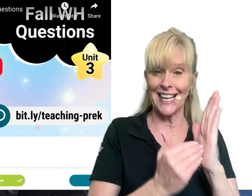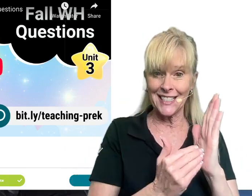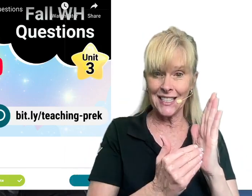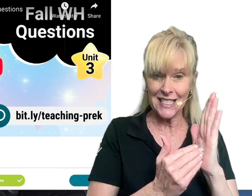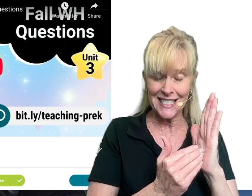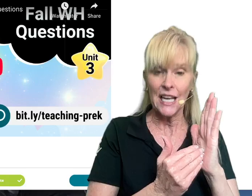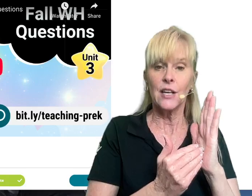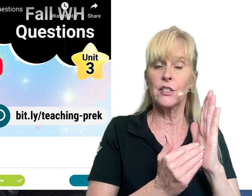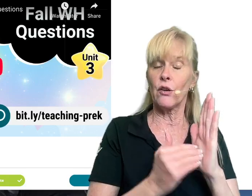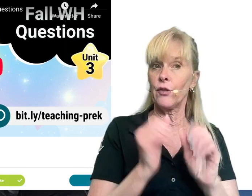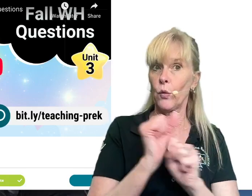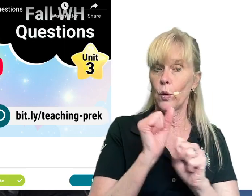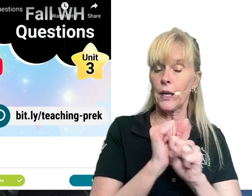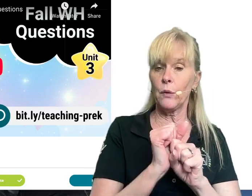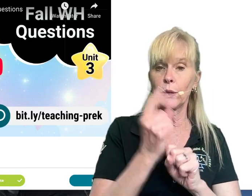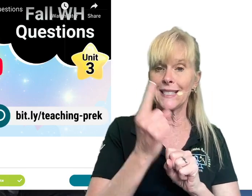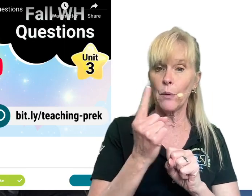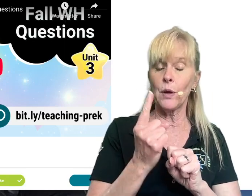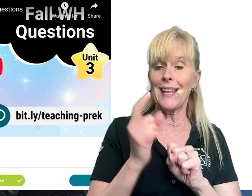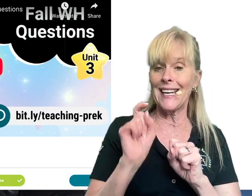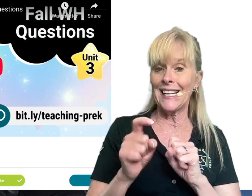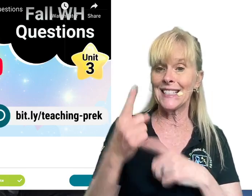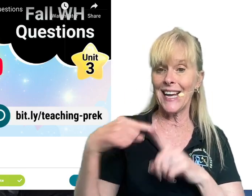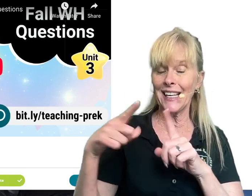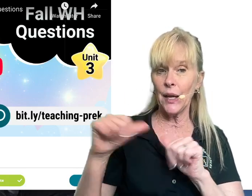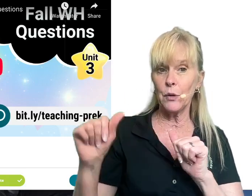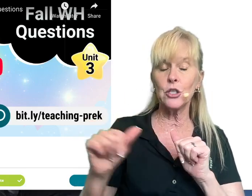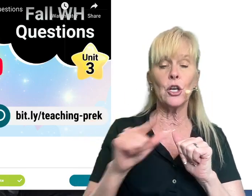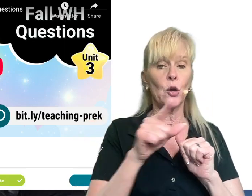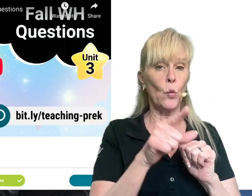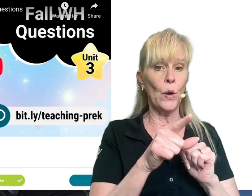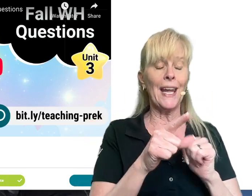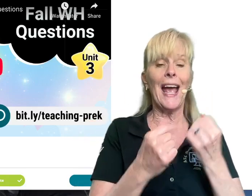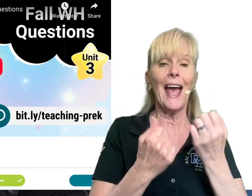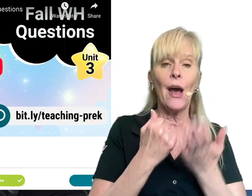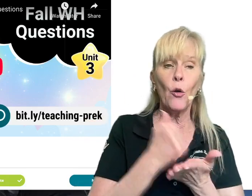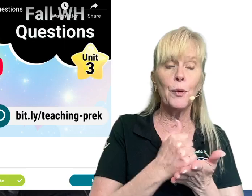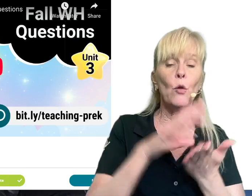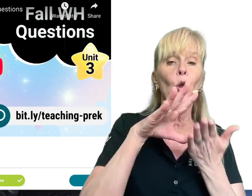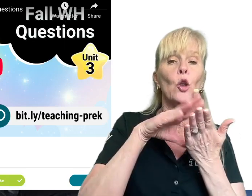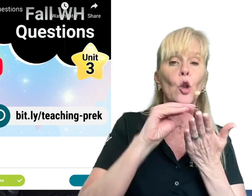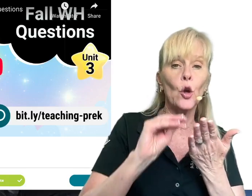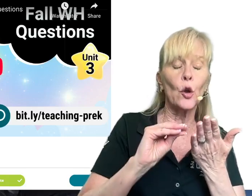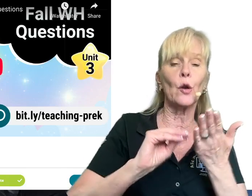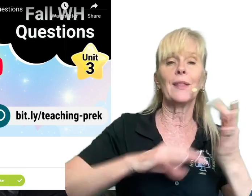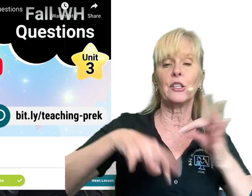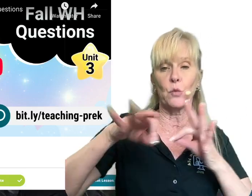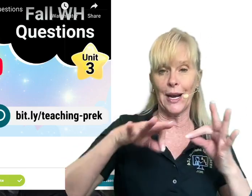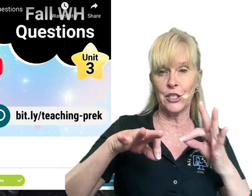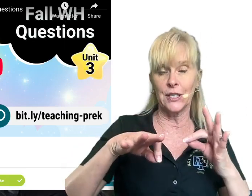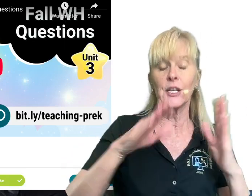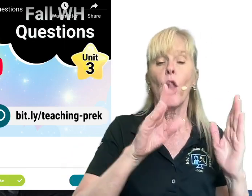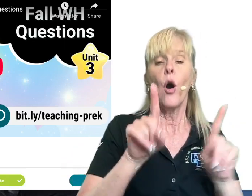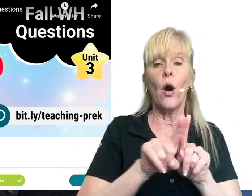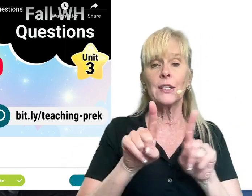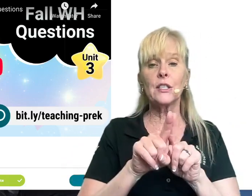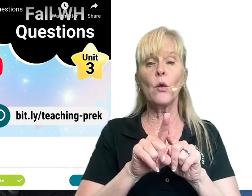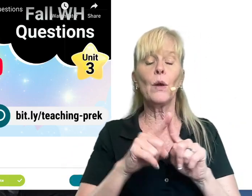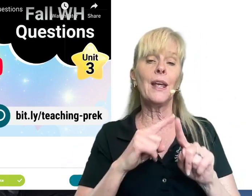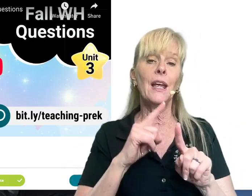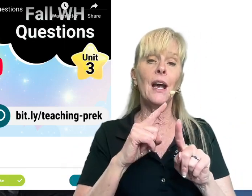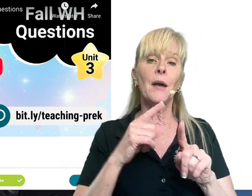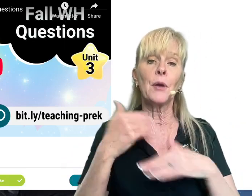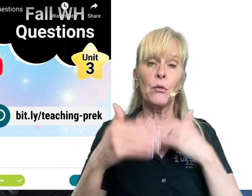each of the lessons. So if you're working with someone that needs sign language, we help you learn the directions.